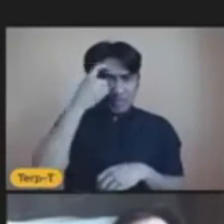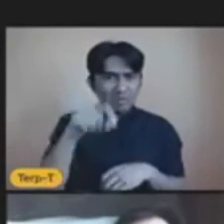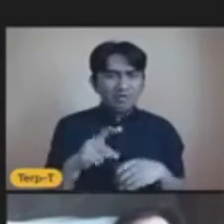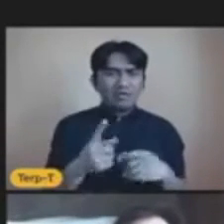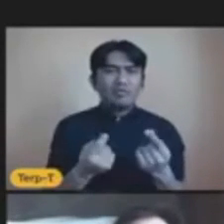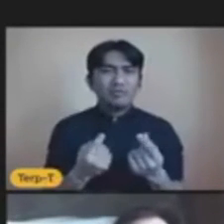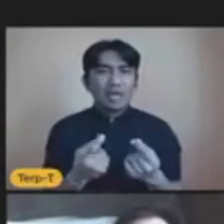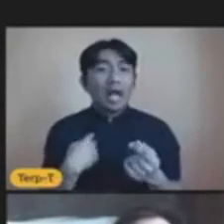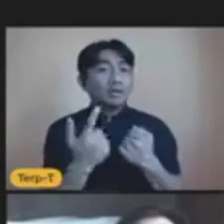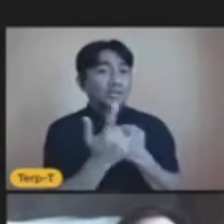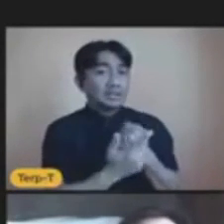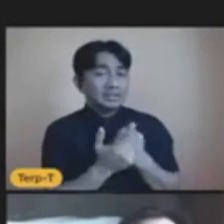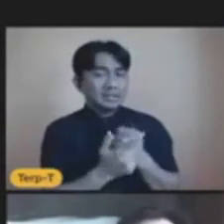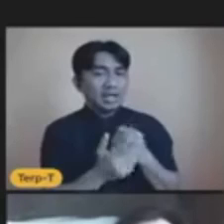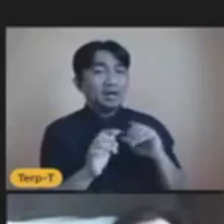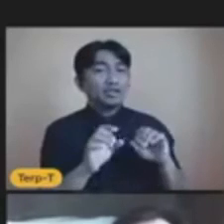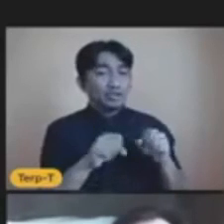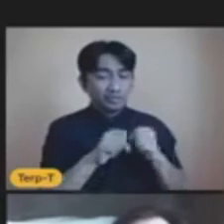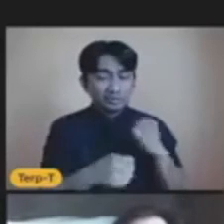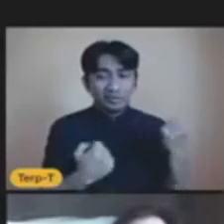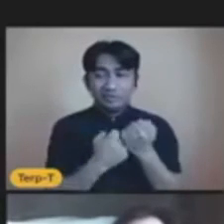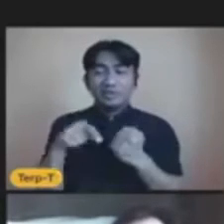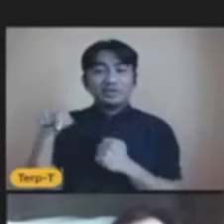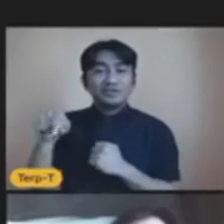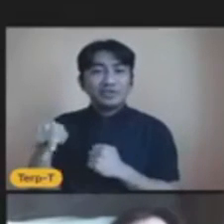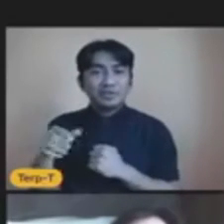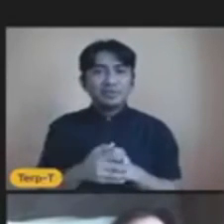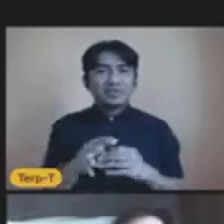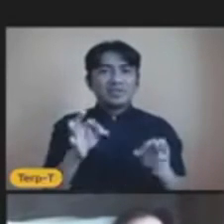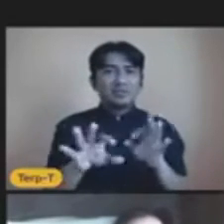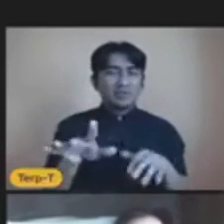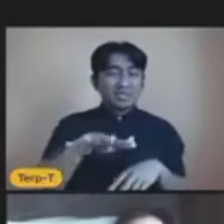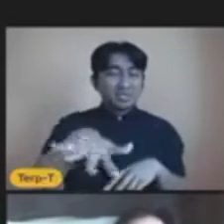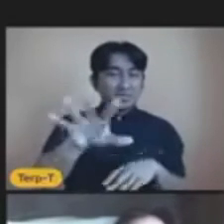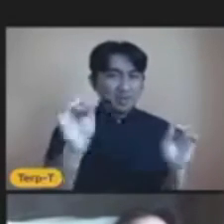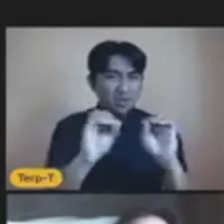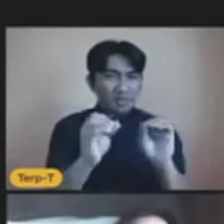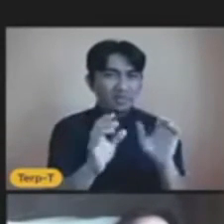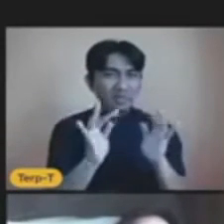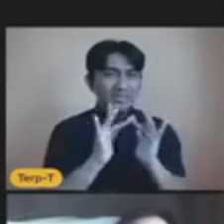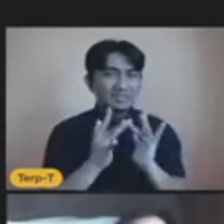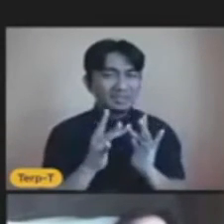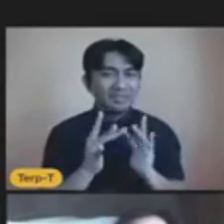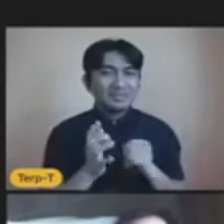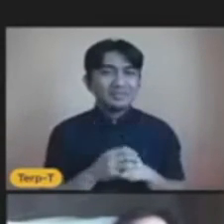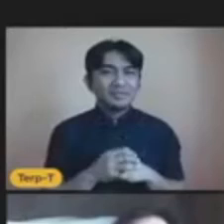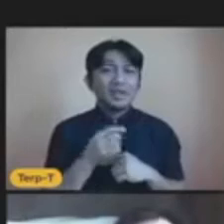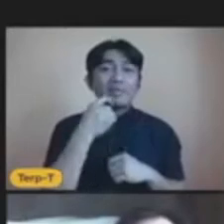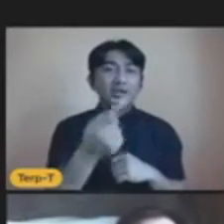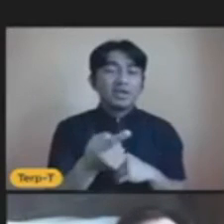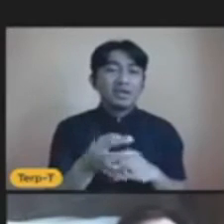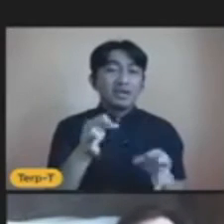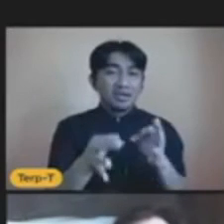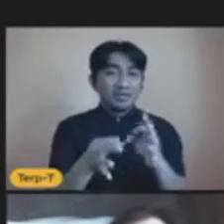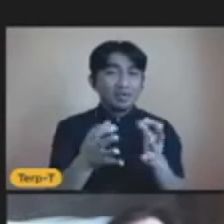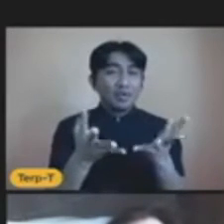Googled it. And dun sa mga walang internet or sabi nga, kung gusto,